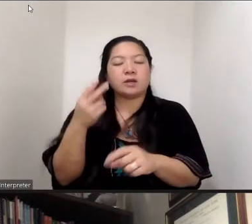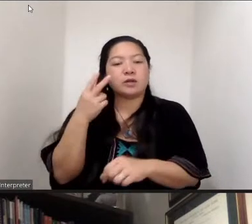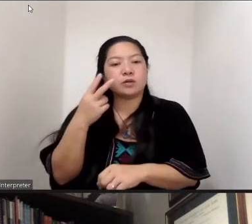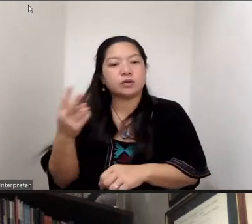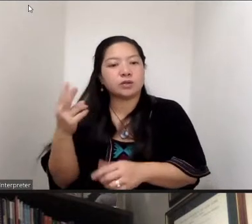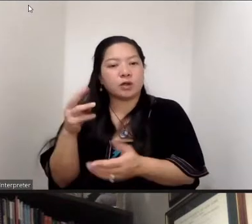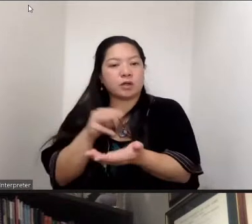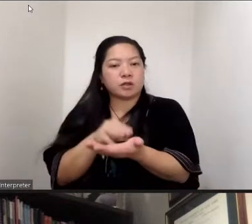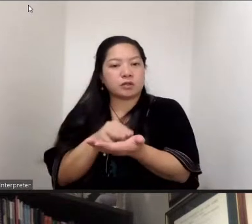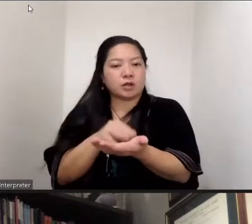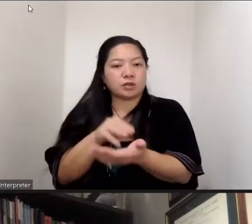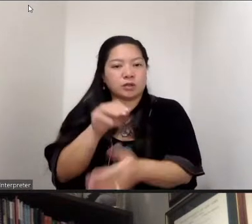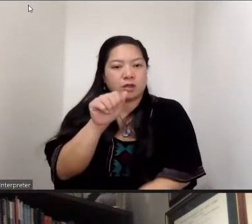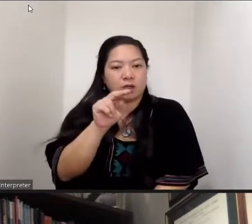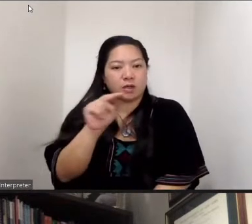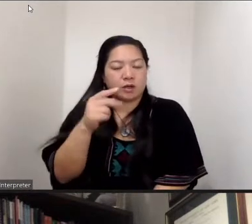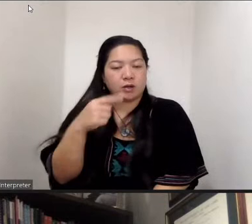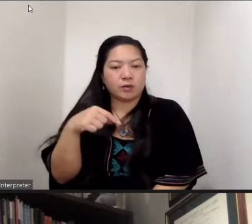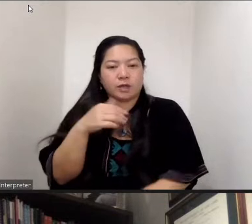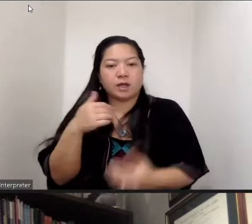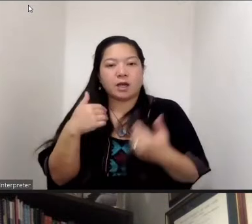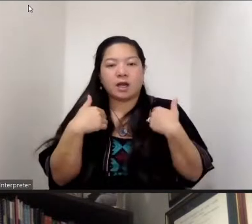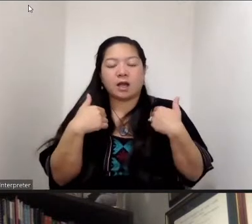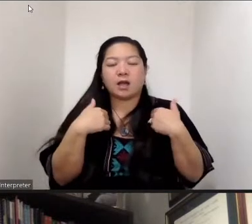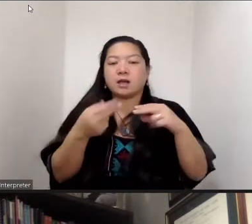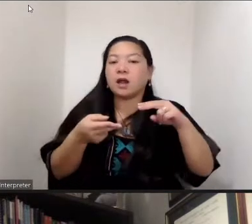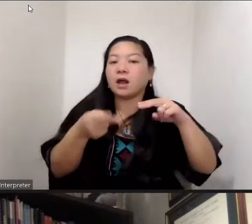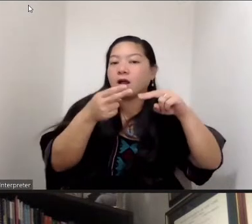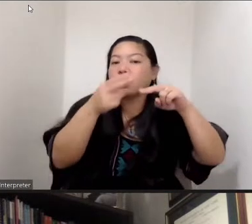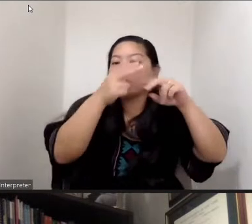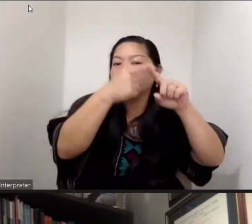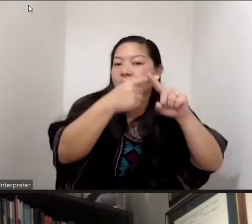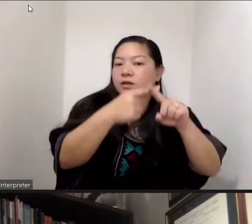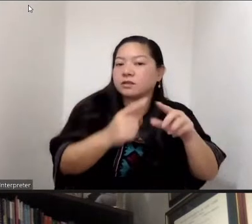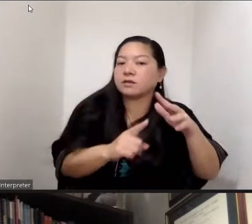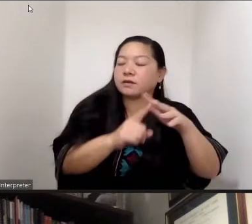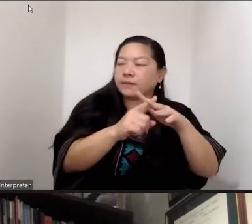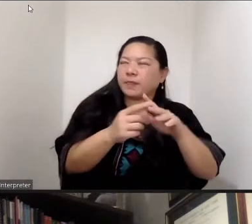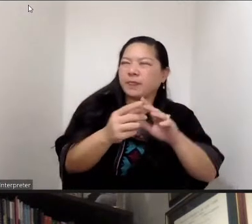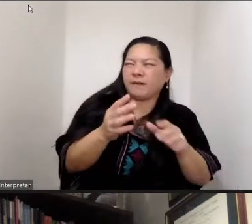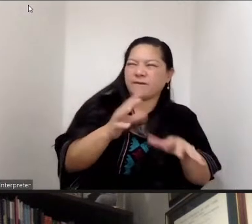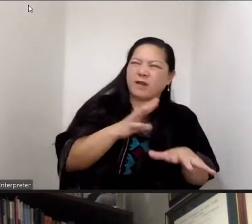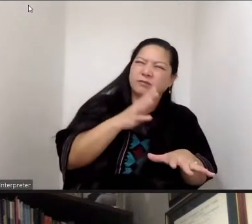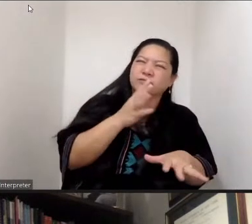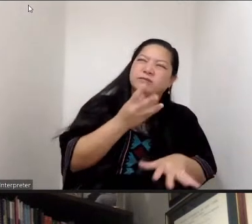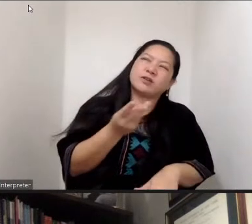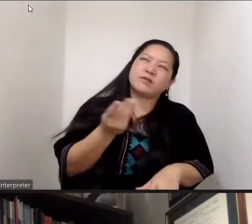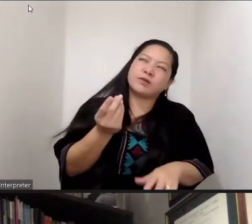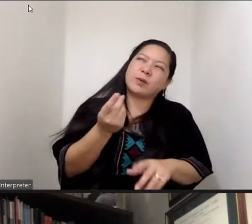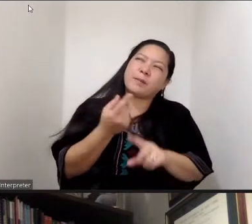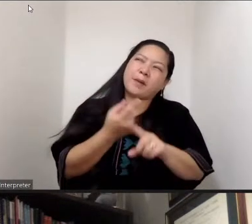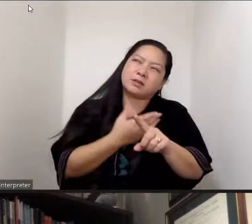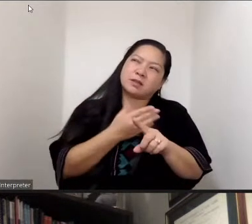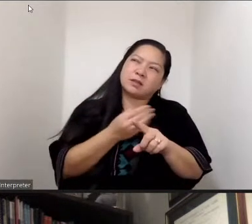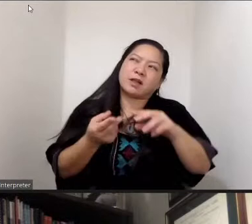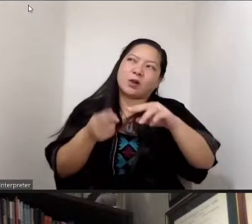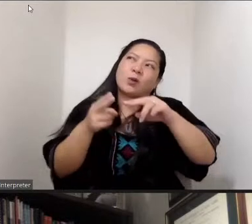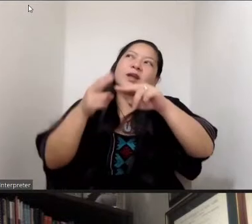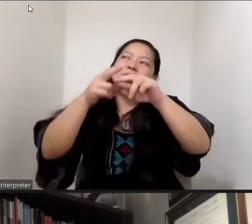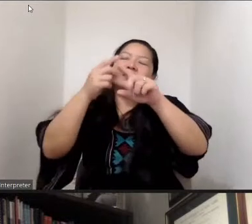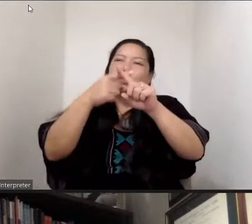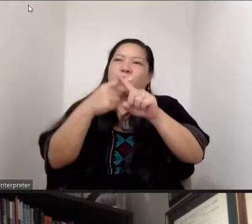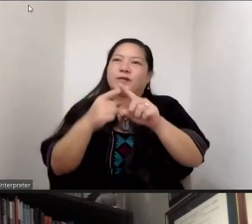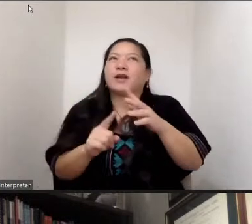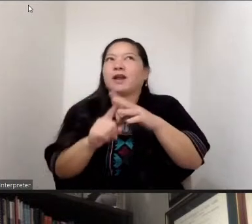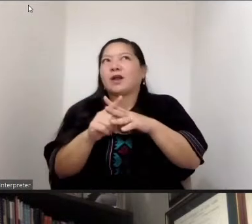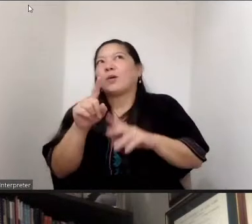we had a surge, and then we were really fine for a few months, a surge, and then we were fine for 1 or 2